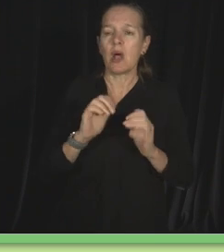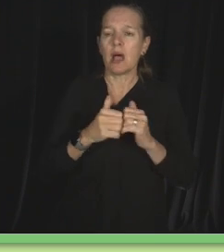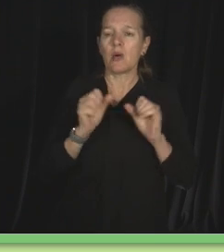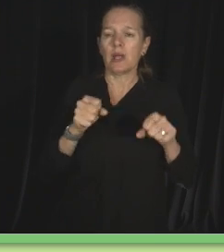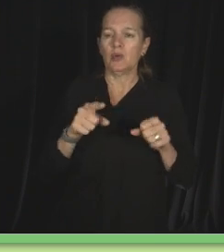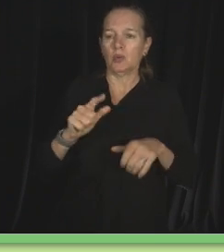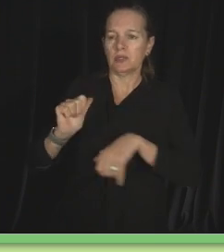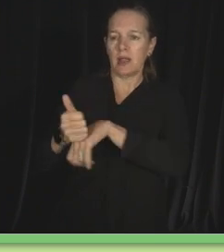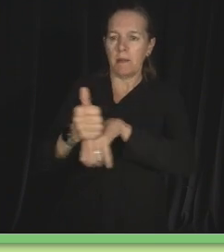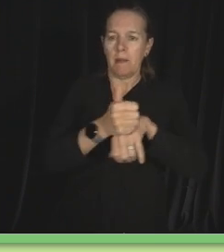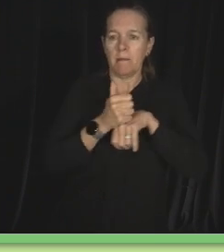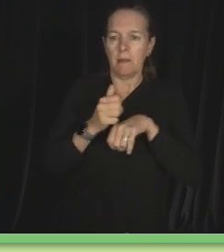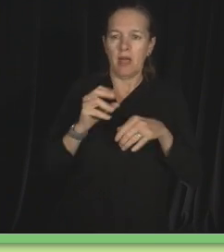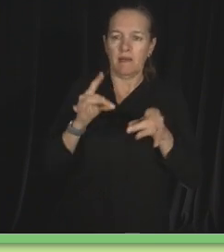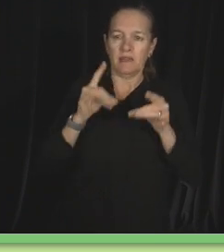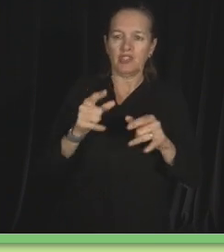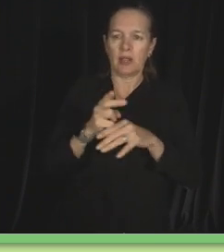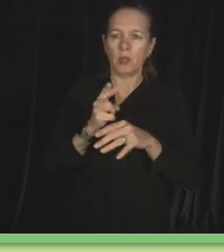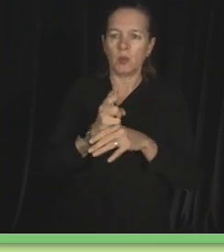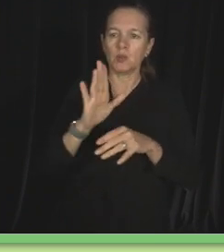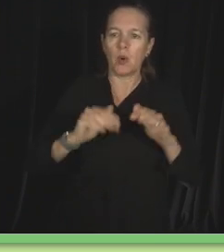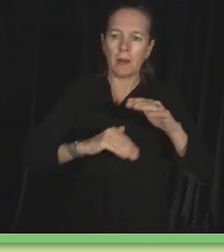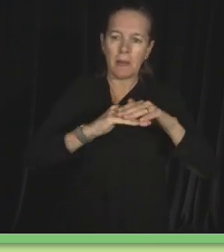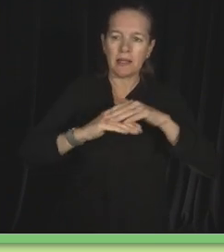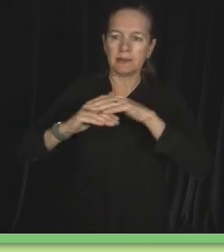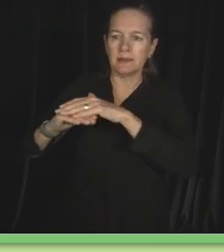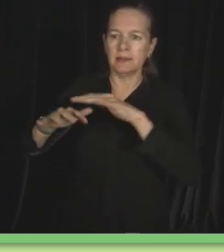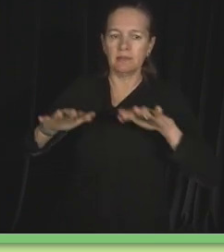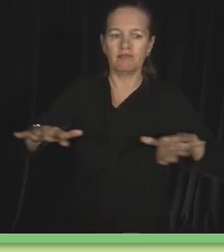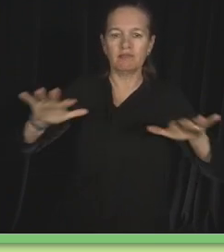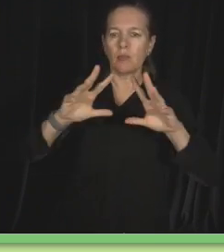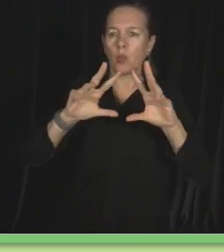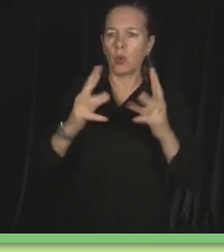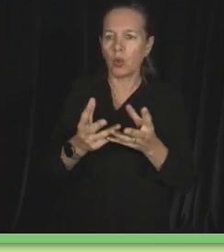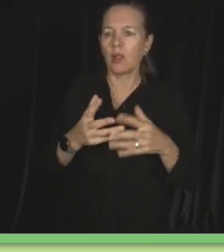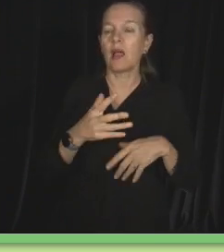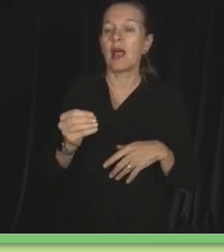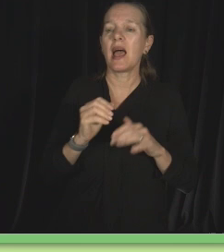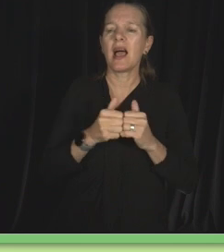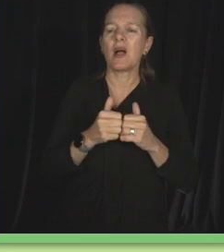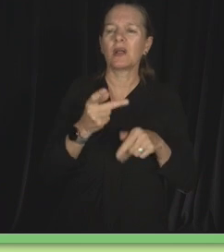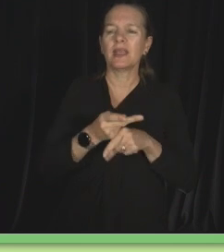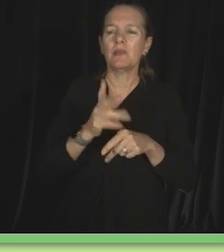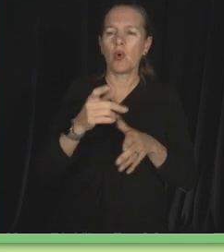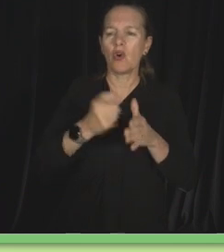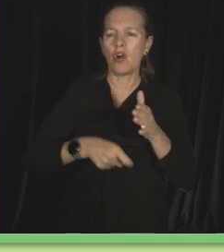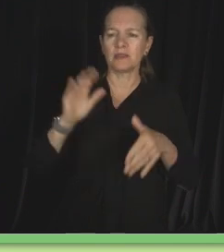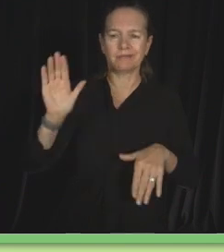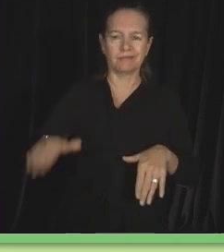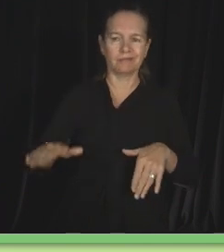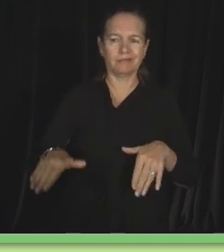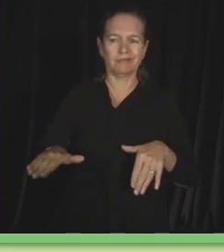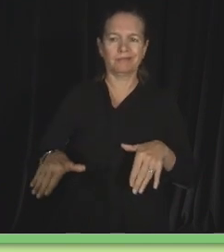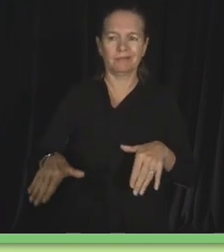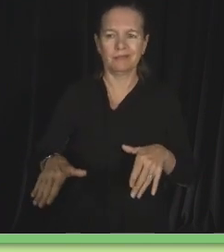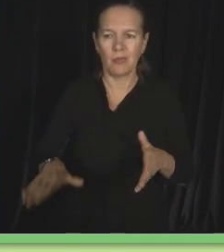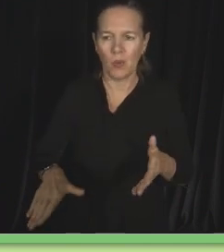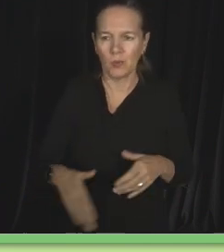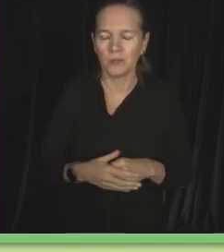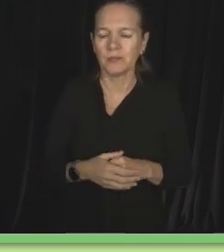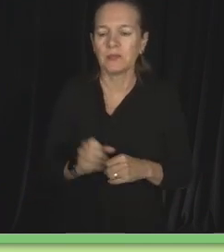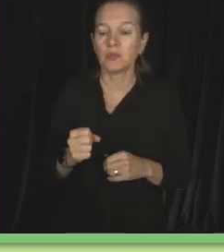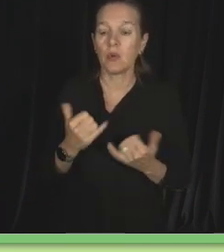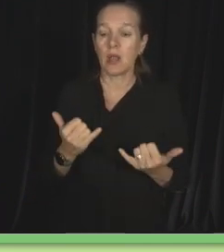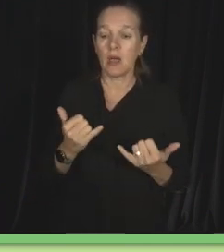applications? How do you efficiently use your capacity throughout the world? And how do you keep your costs in check? Today, I'm here to talk to you about